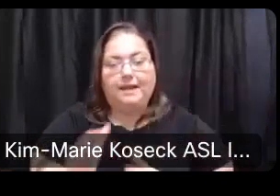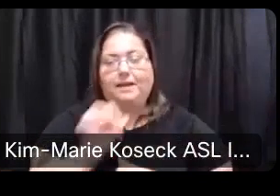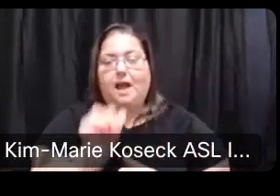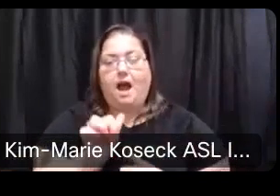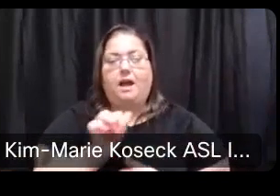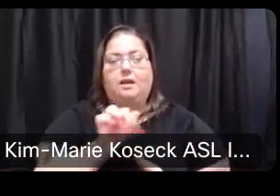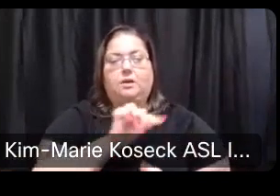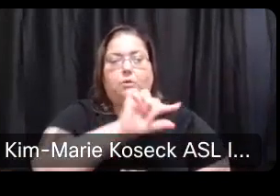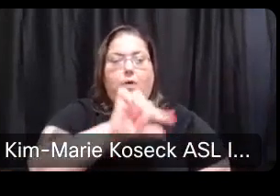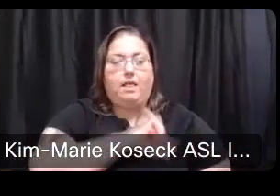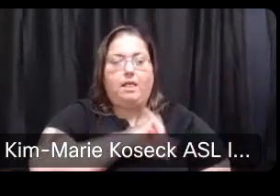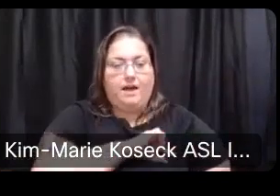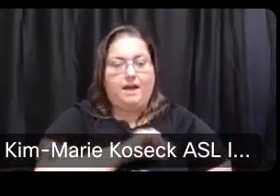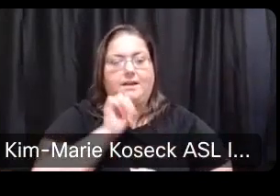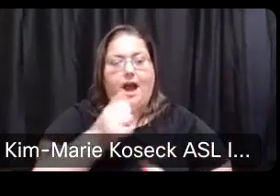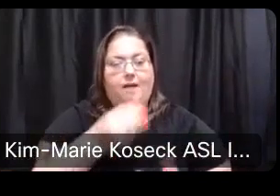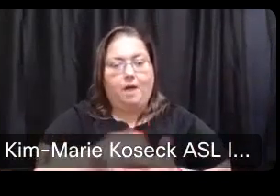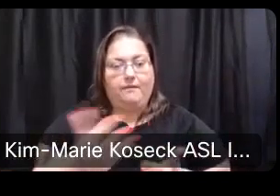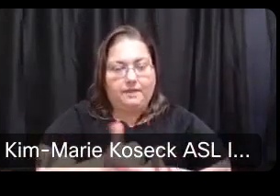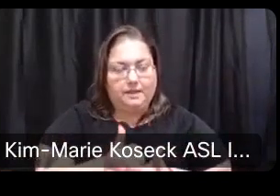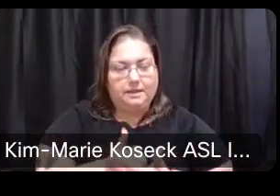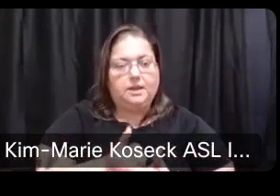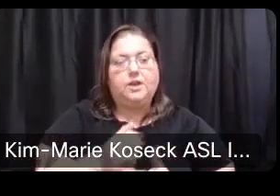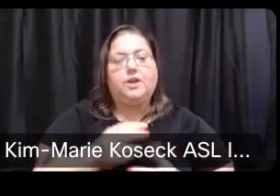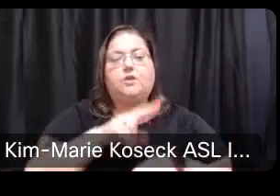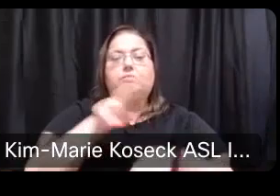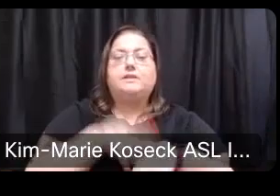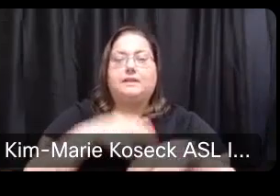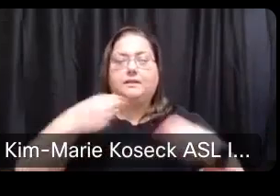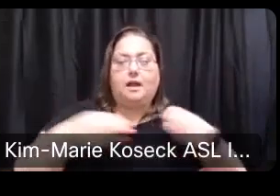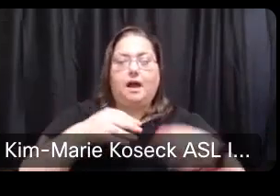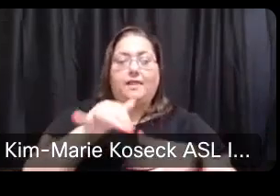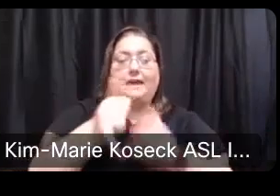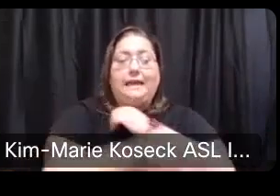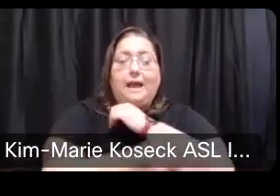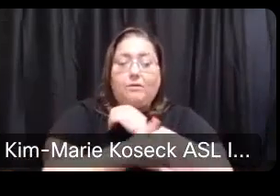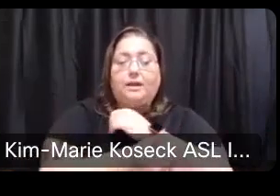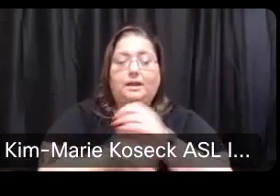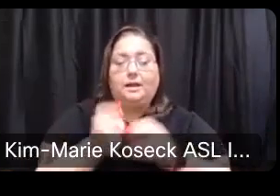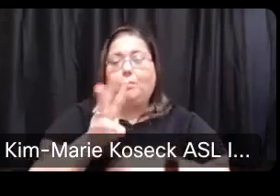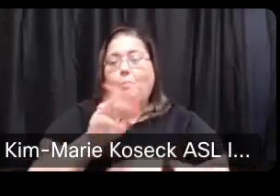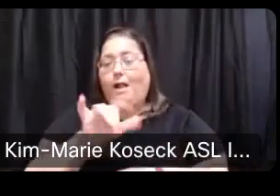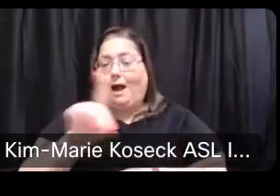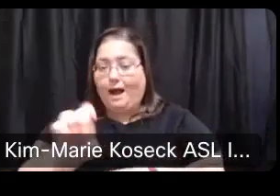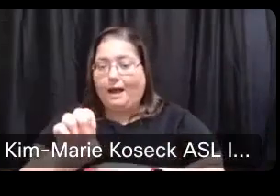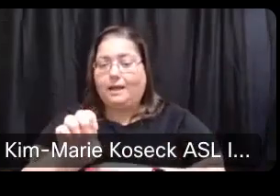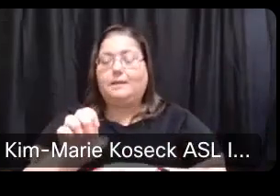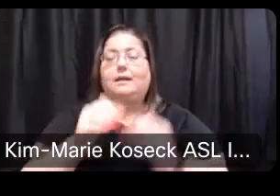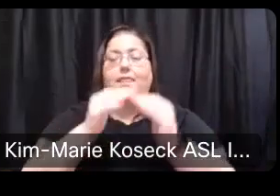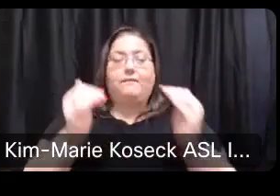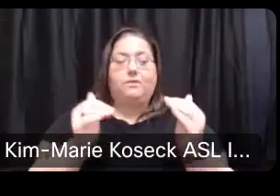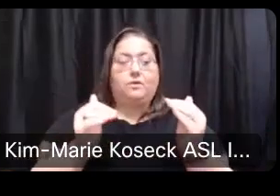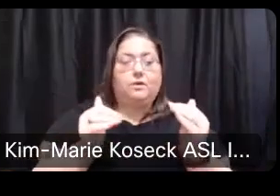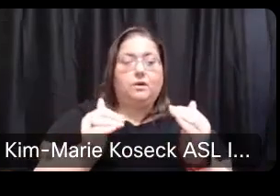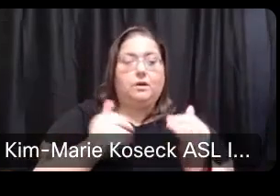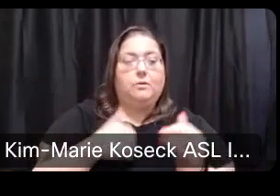name implies, develop resiliency plans on the countywide level. We have awardees address